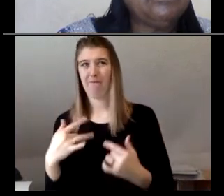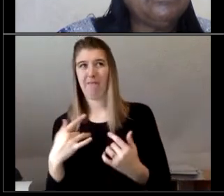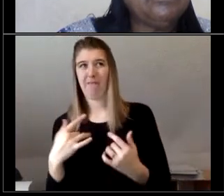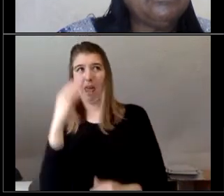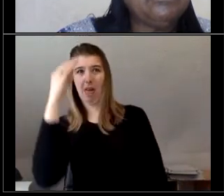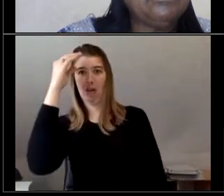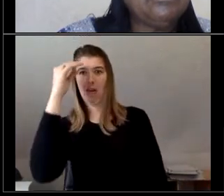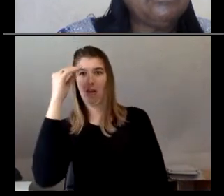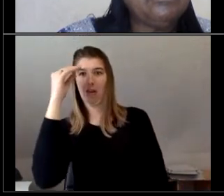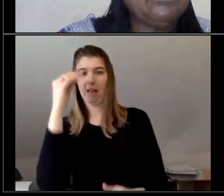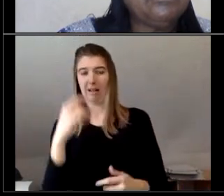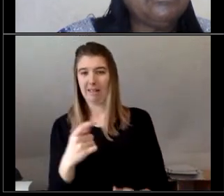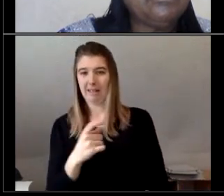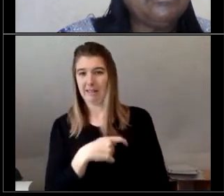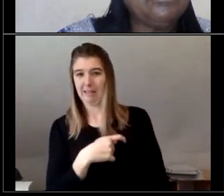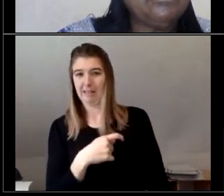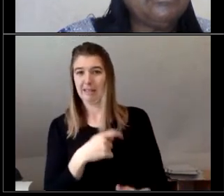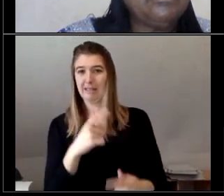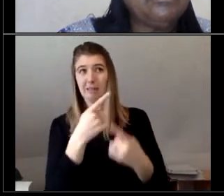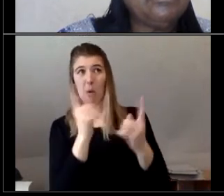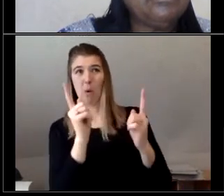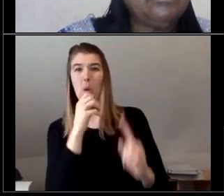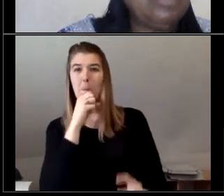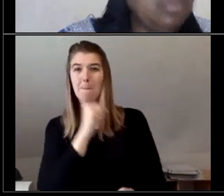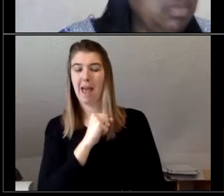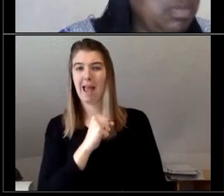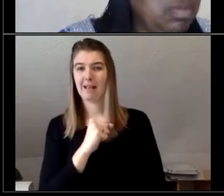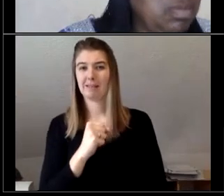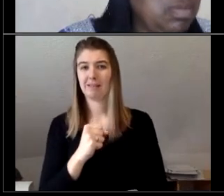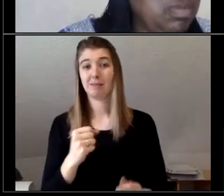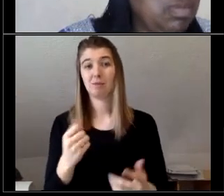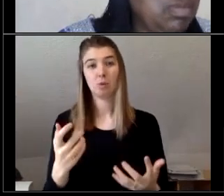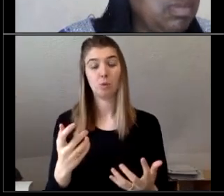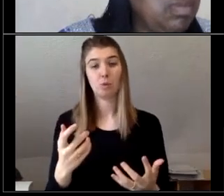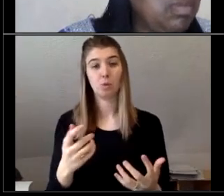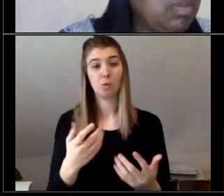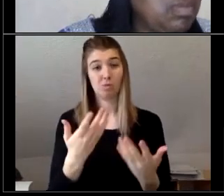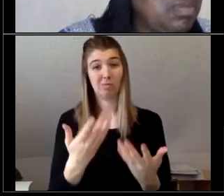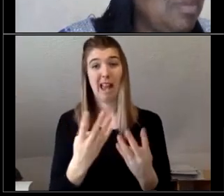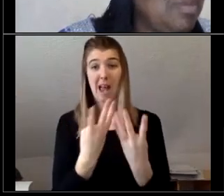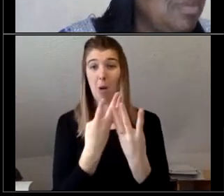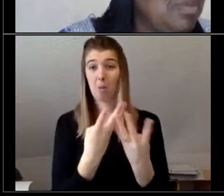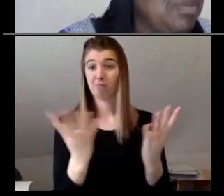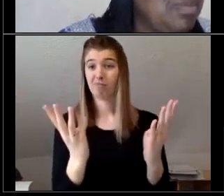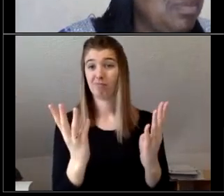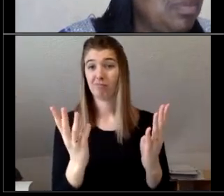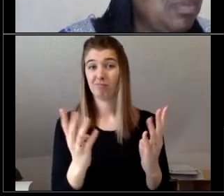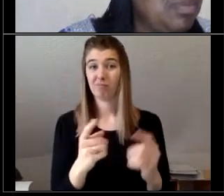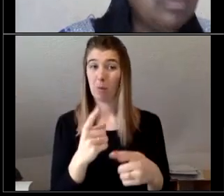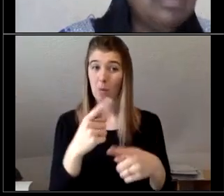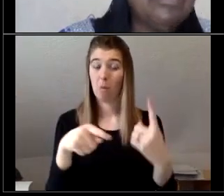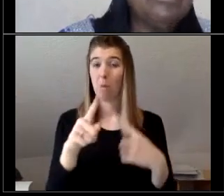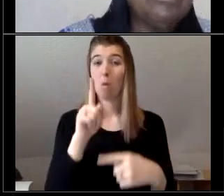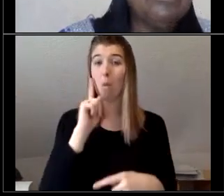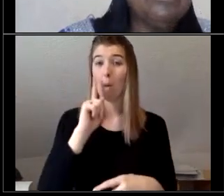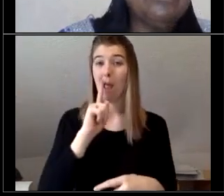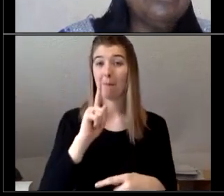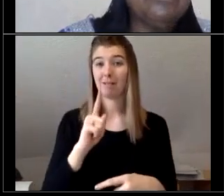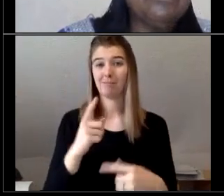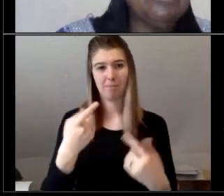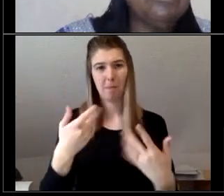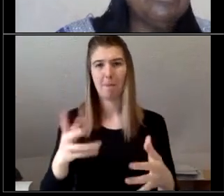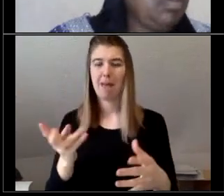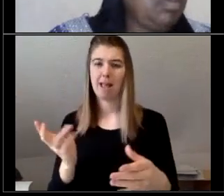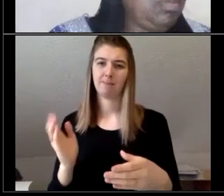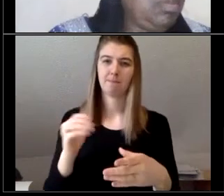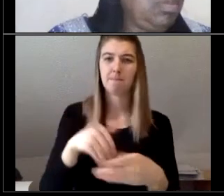that are dominated by men? Clearly, our panel today are examples of people who've not just got a seat at the table, but have absolutely made that seat